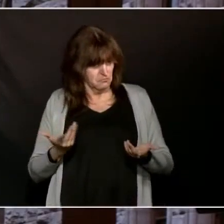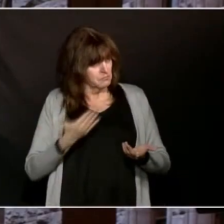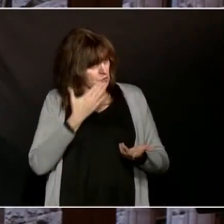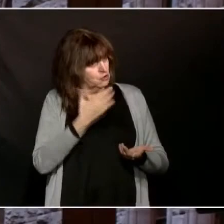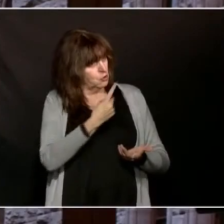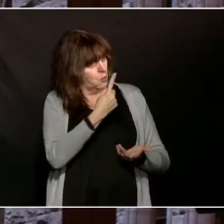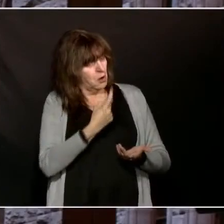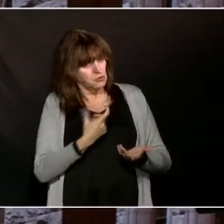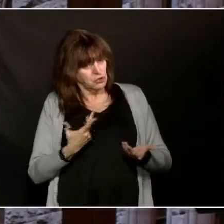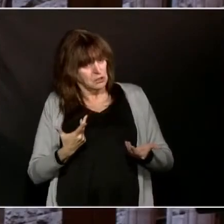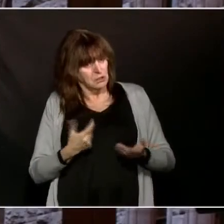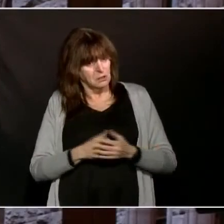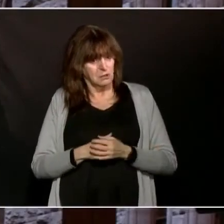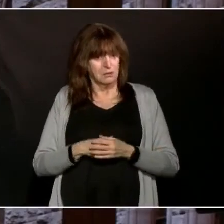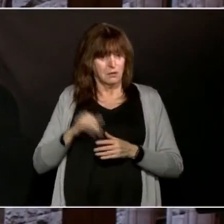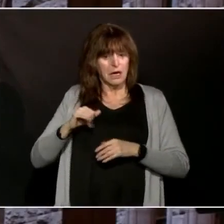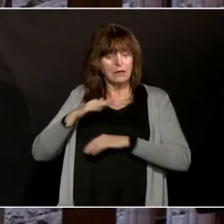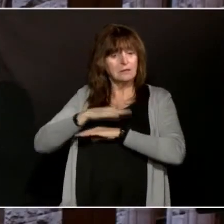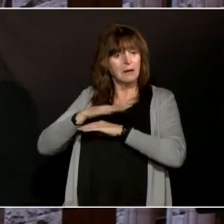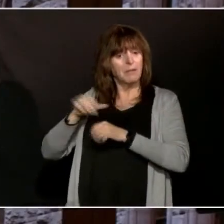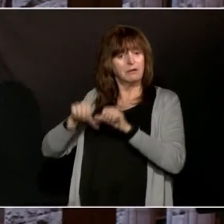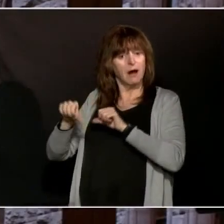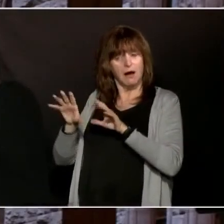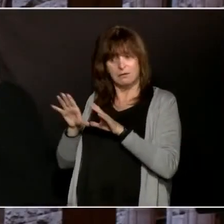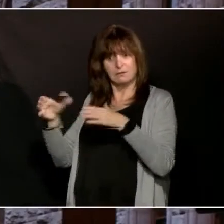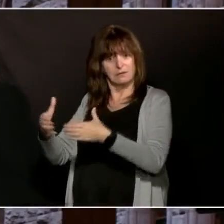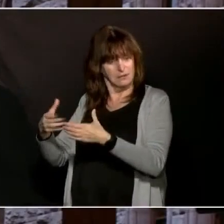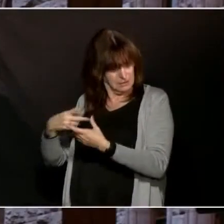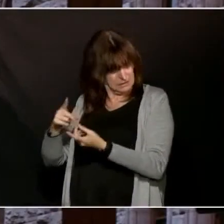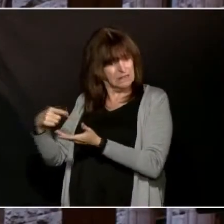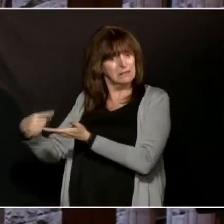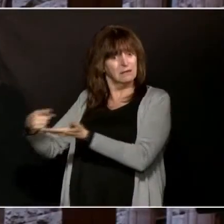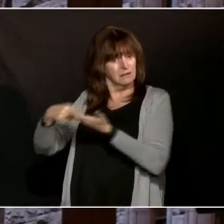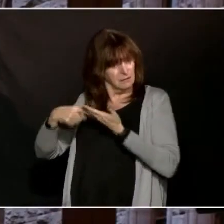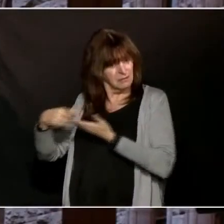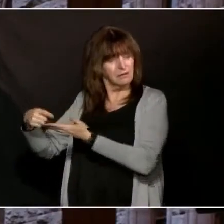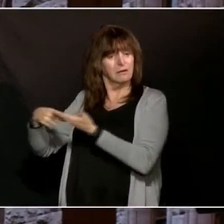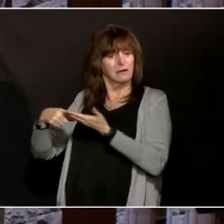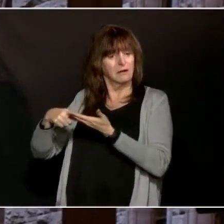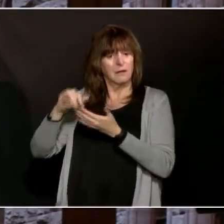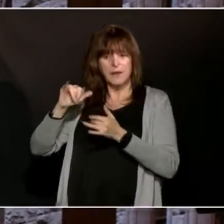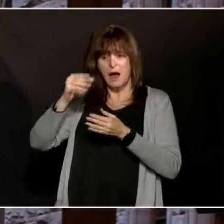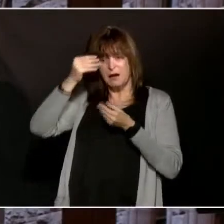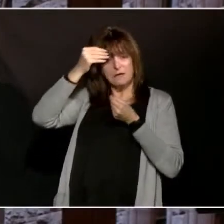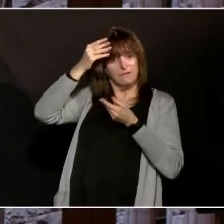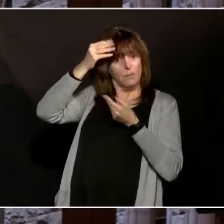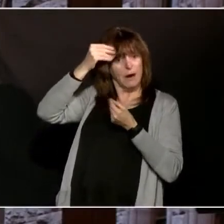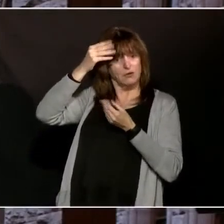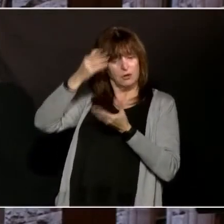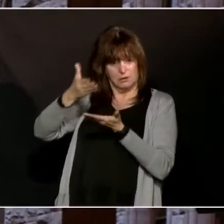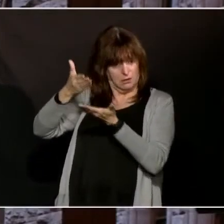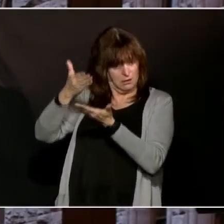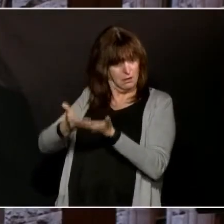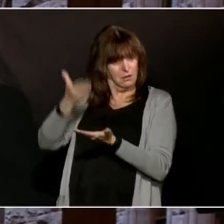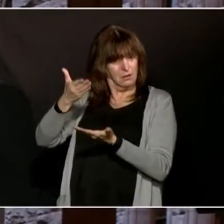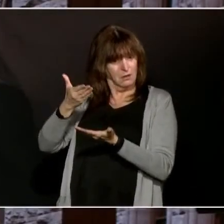things. And but our data tells us that has sort of changed the shape of that, even this, as we look at these reports. So it's